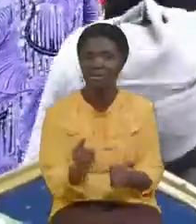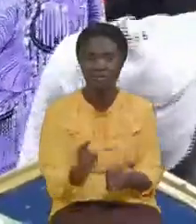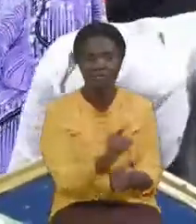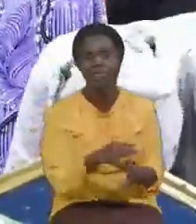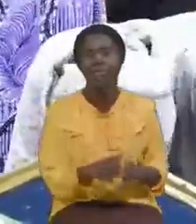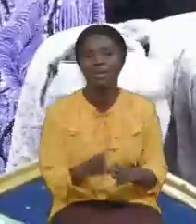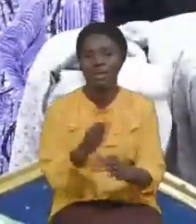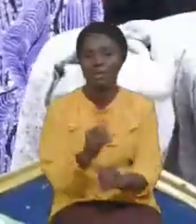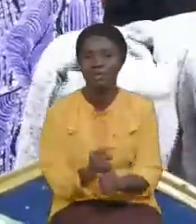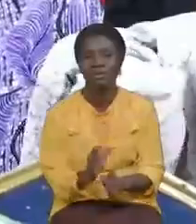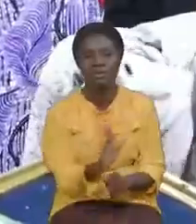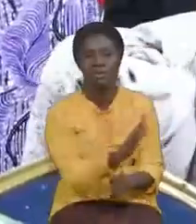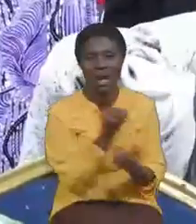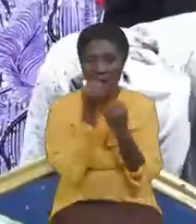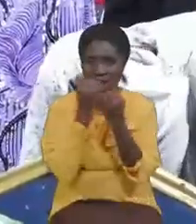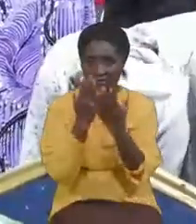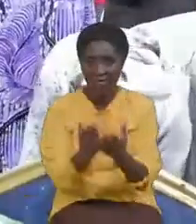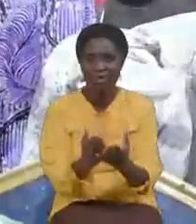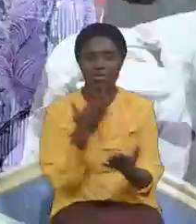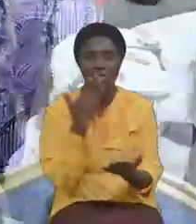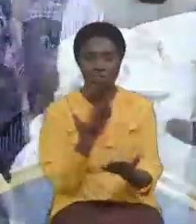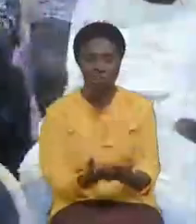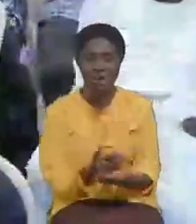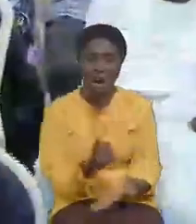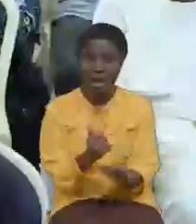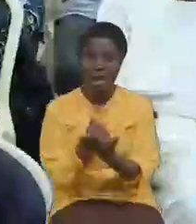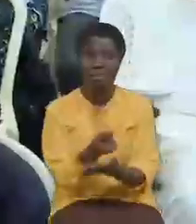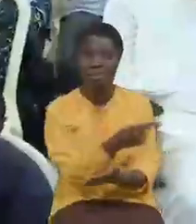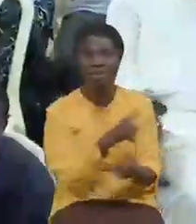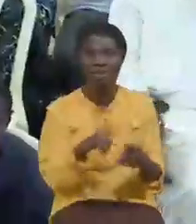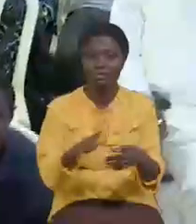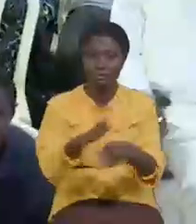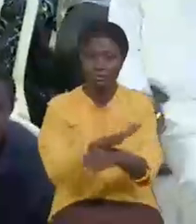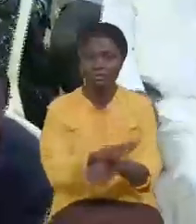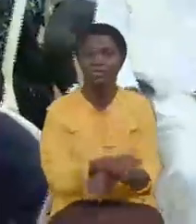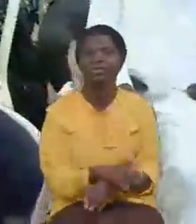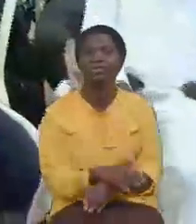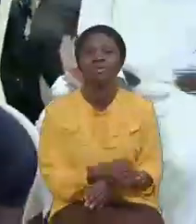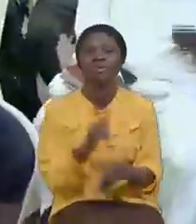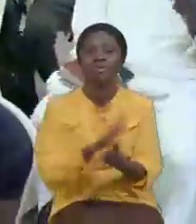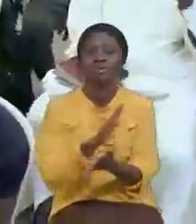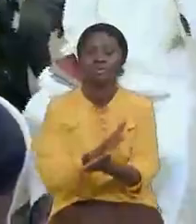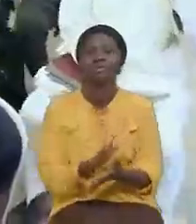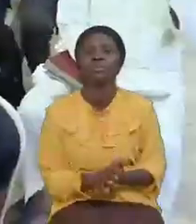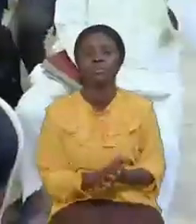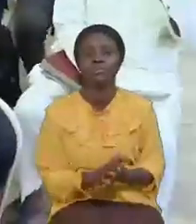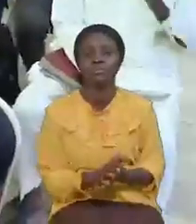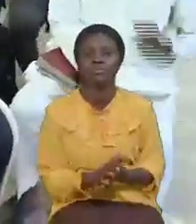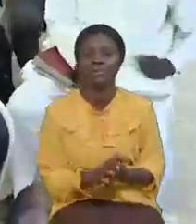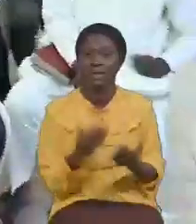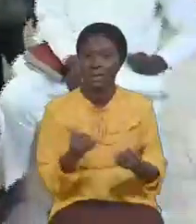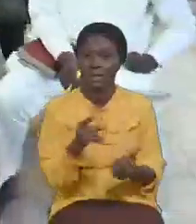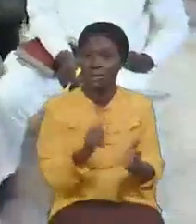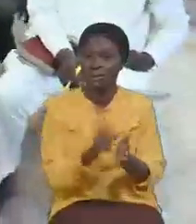address, proper information. Help them to fill, those who are finding it difficult, to